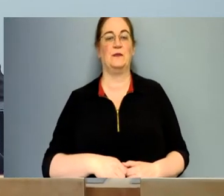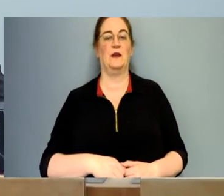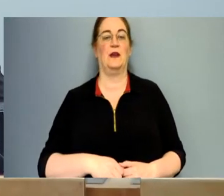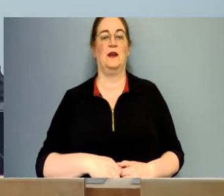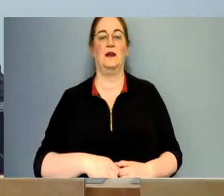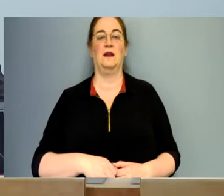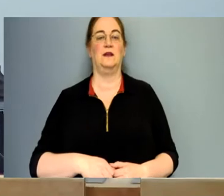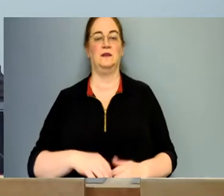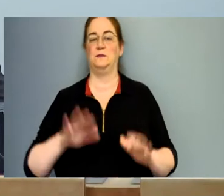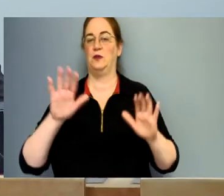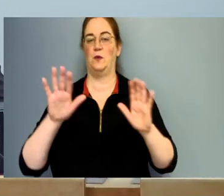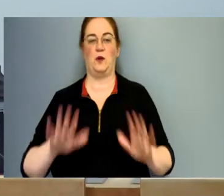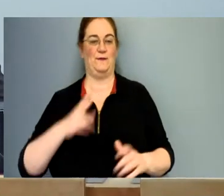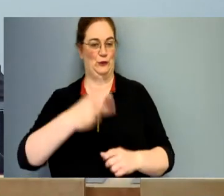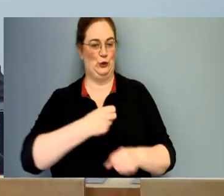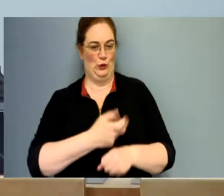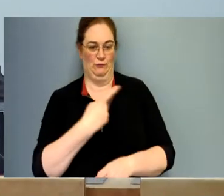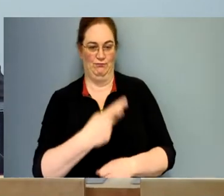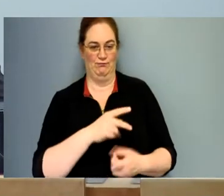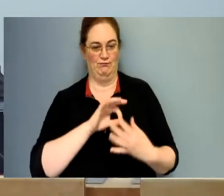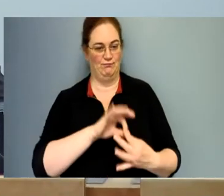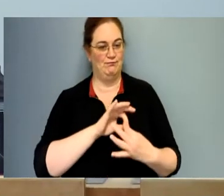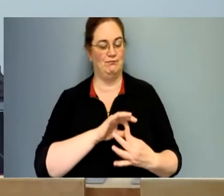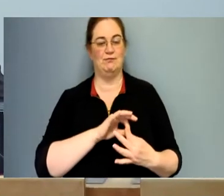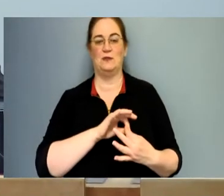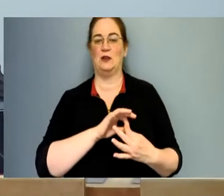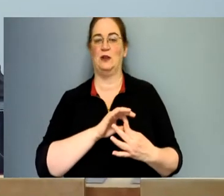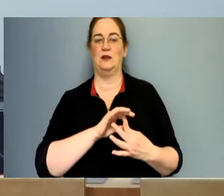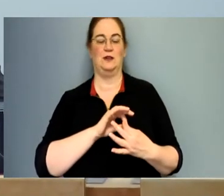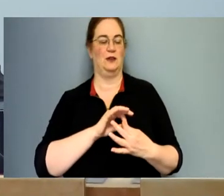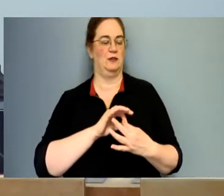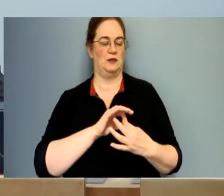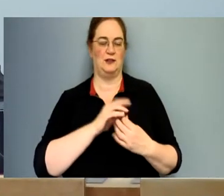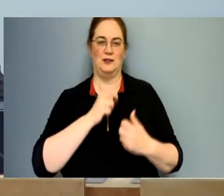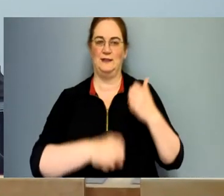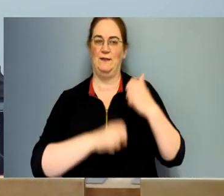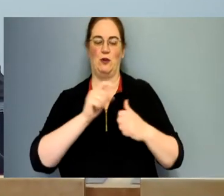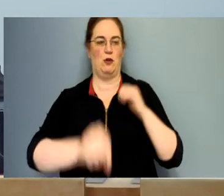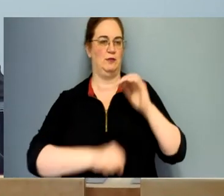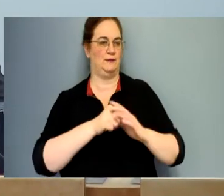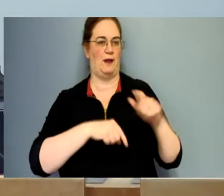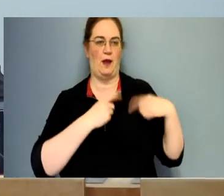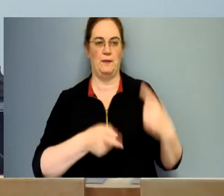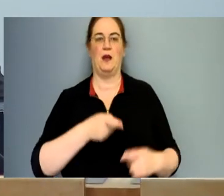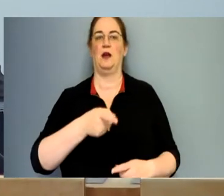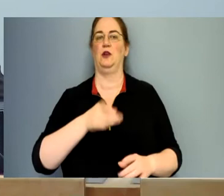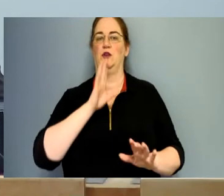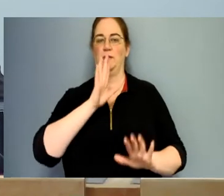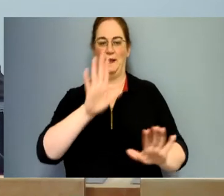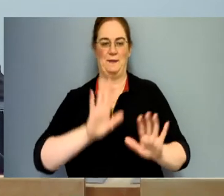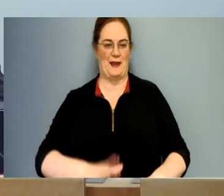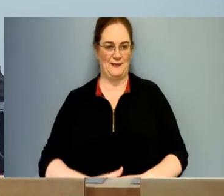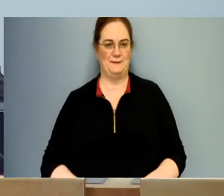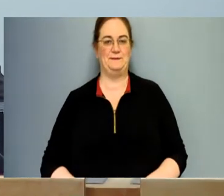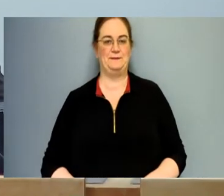It's been a wonderful 2 years in such a very difficult time, and you have been amazing.